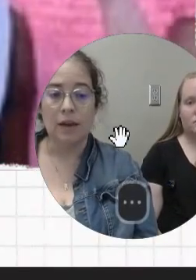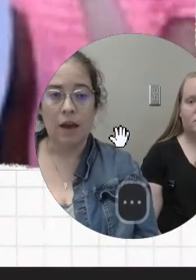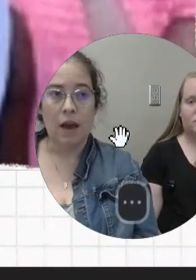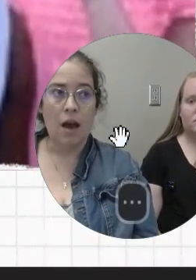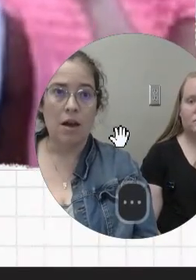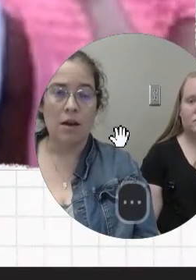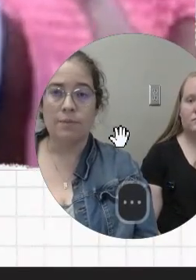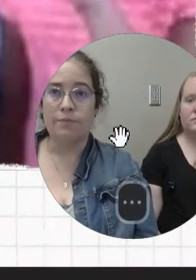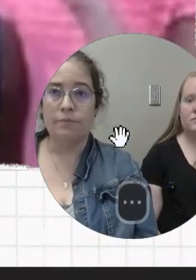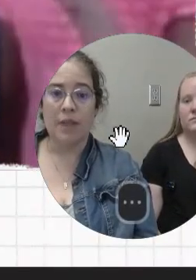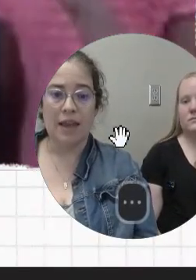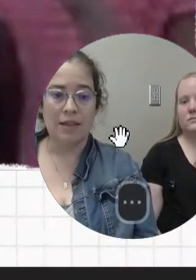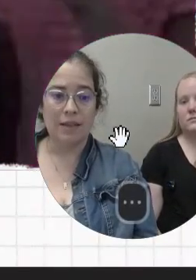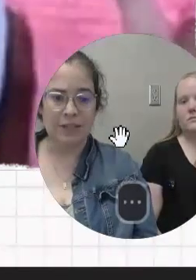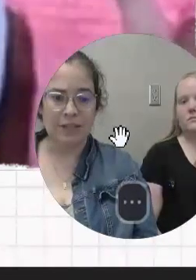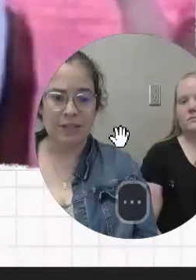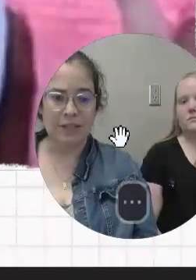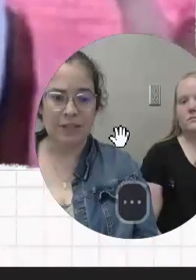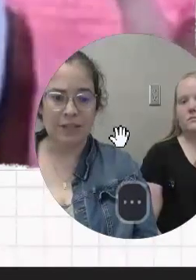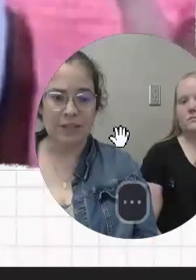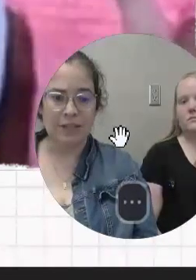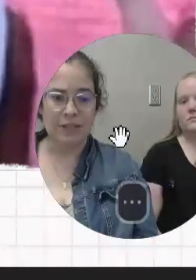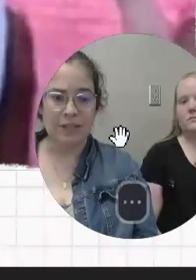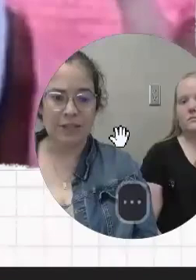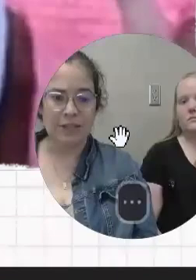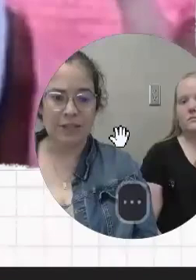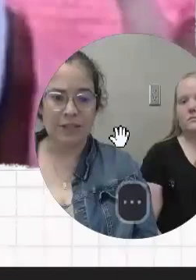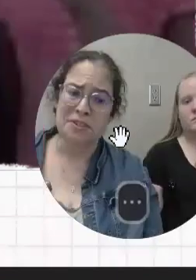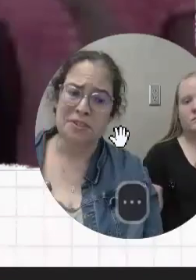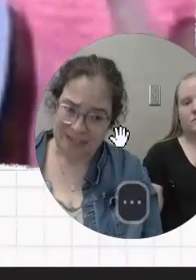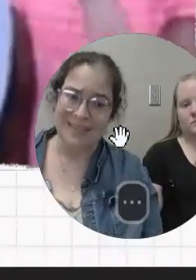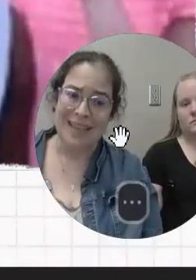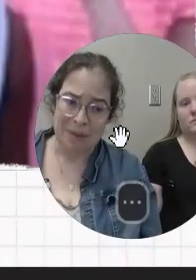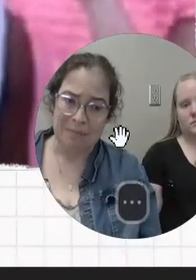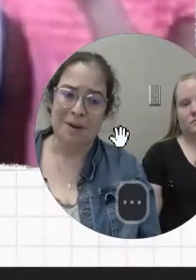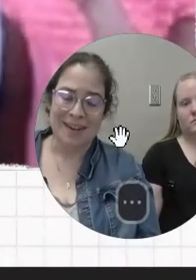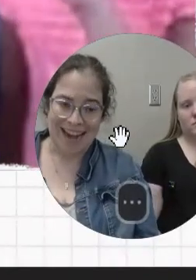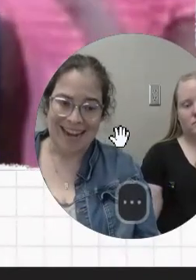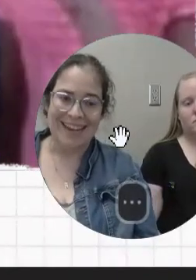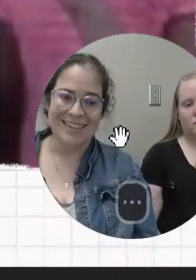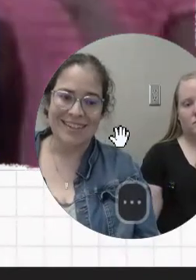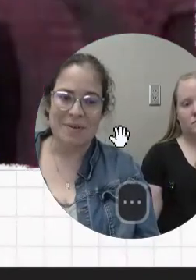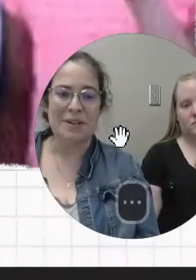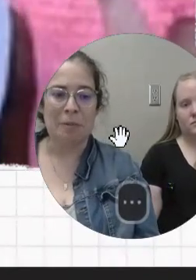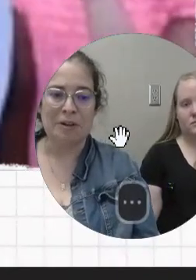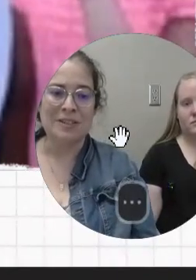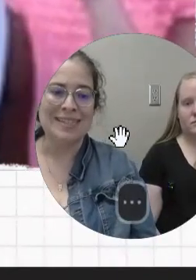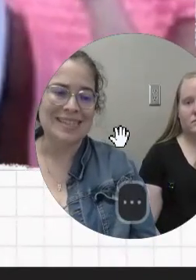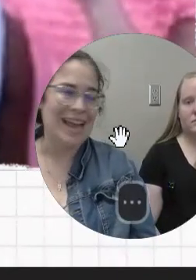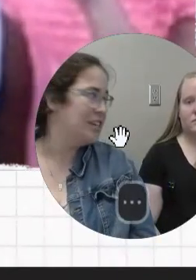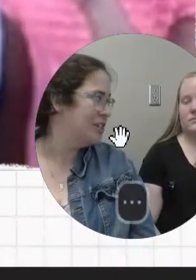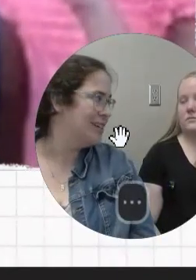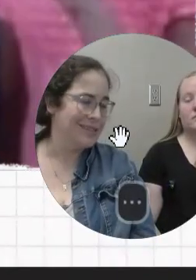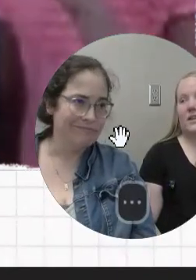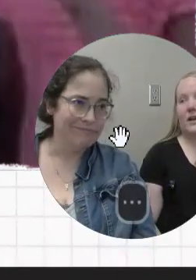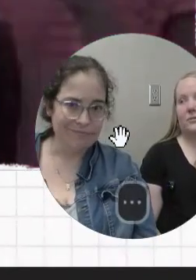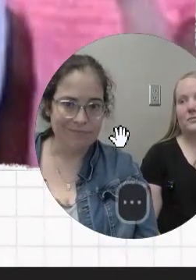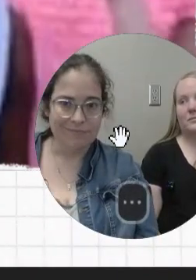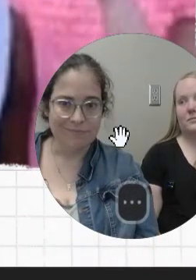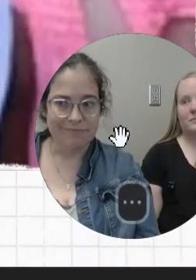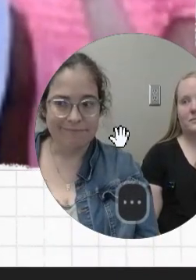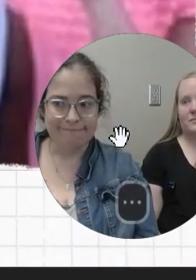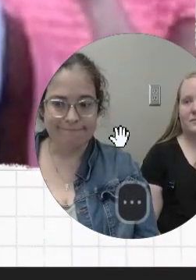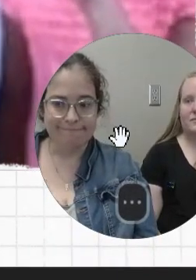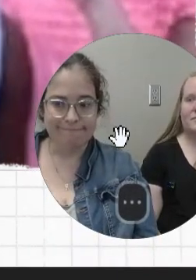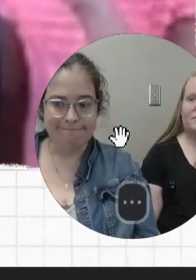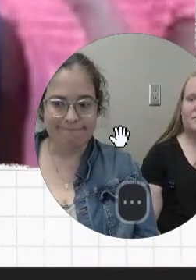they are professionals the same way an OT, a PT. Like it's degrees. These are like bachelor's degrees that people are getting to